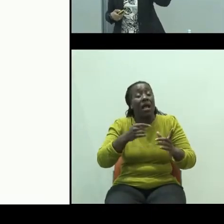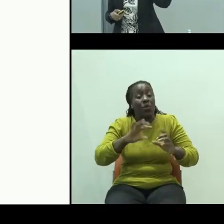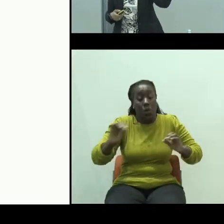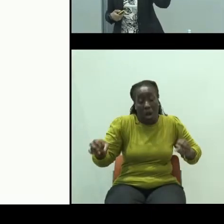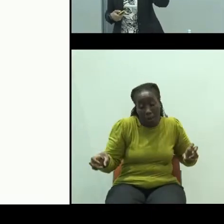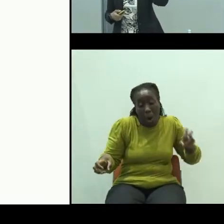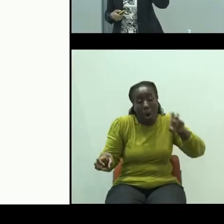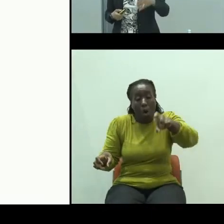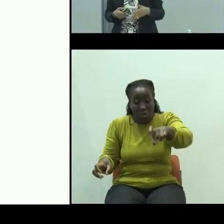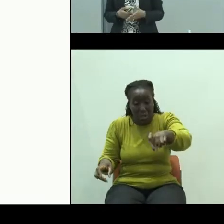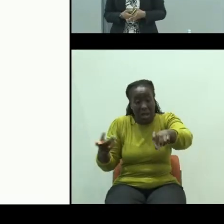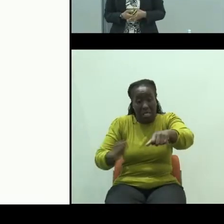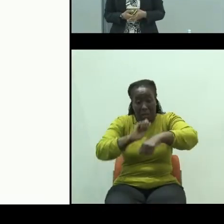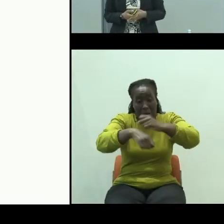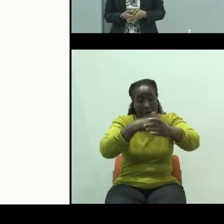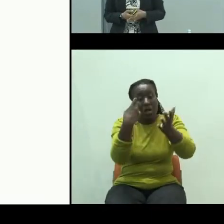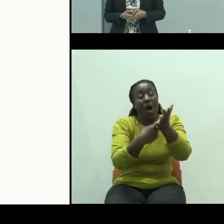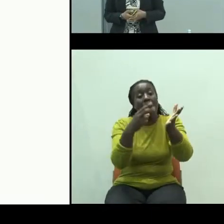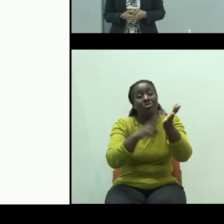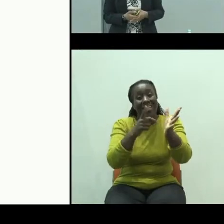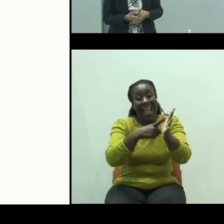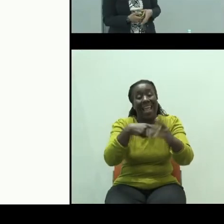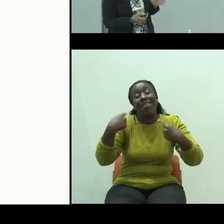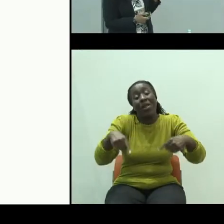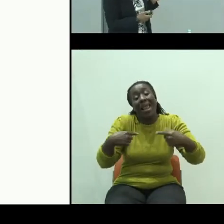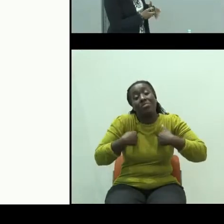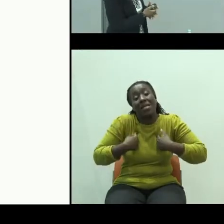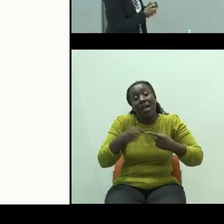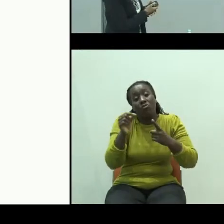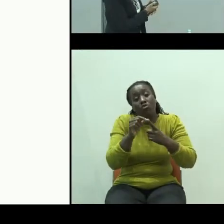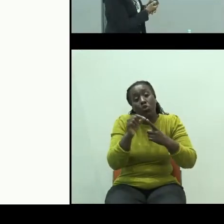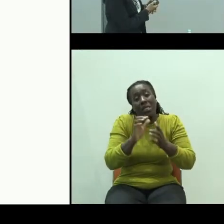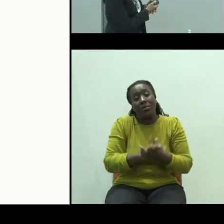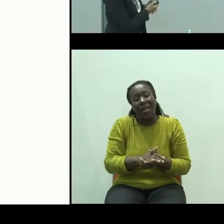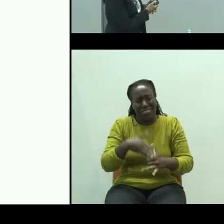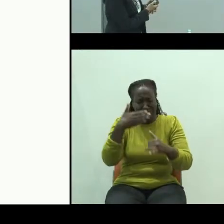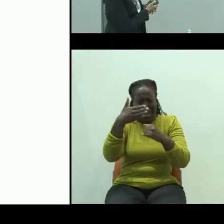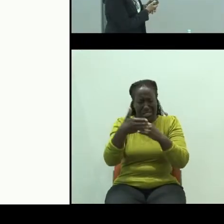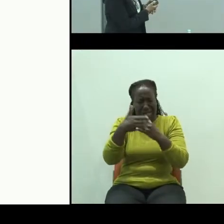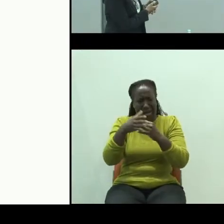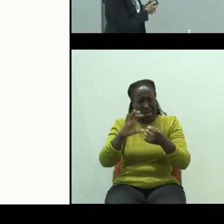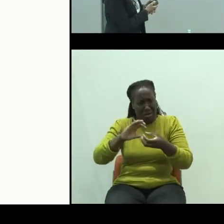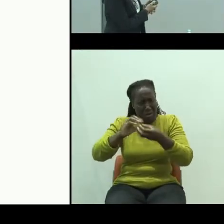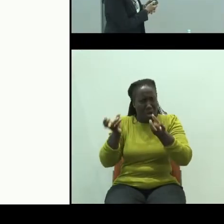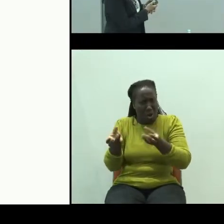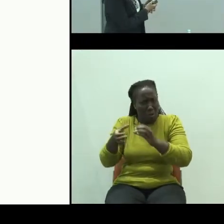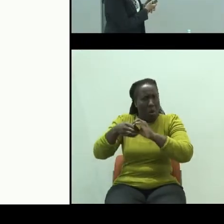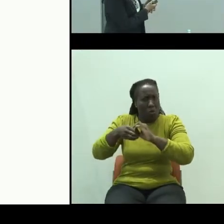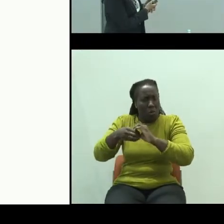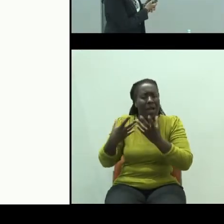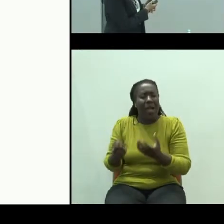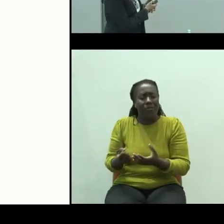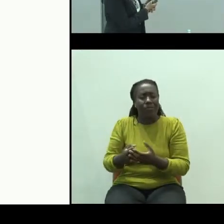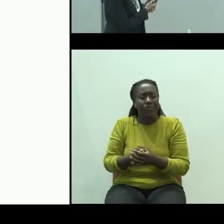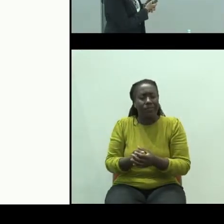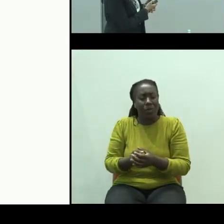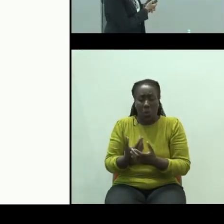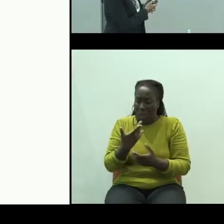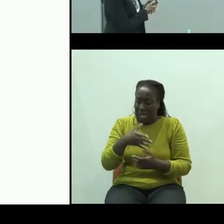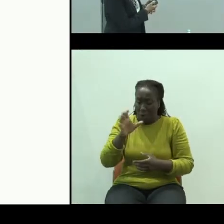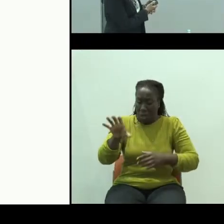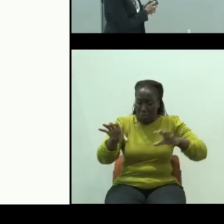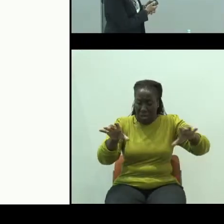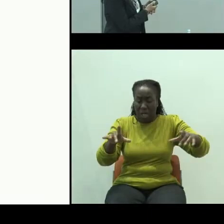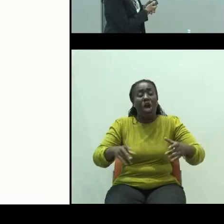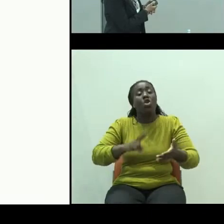DNA into RNA, and that allows me to have protein. Now, the last component I'll mention here, so I've talked about the places where the